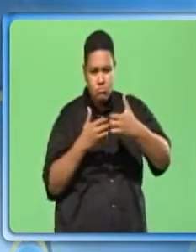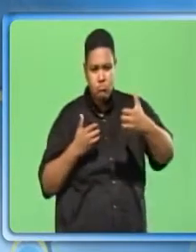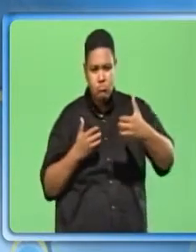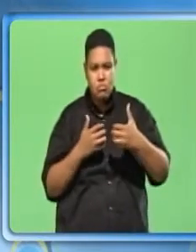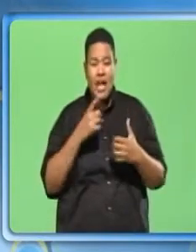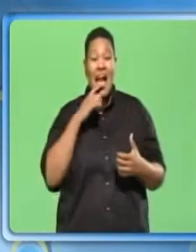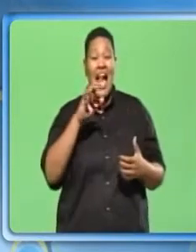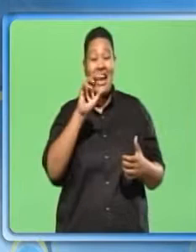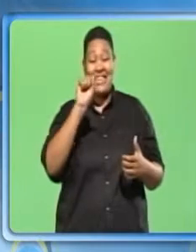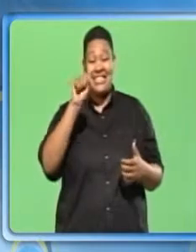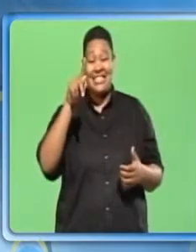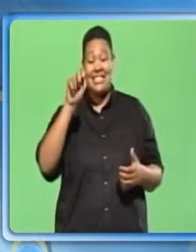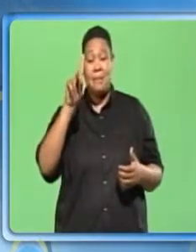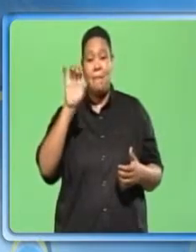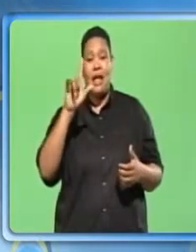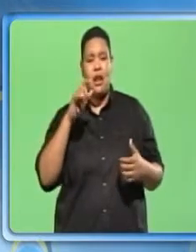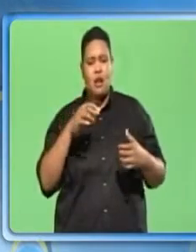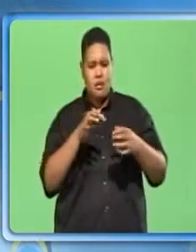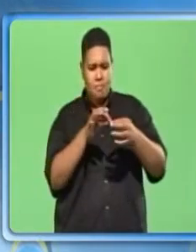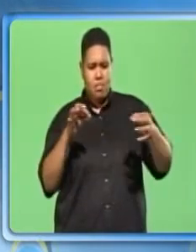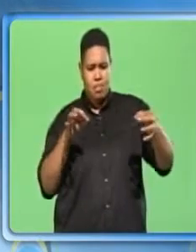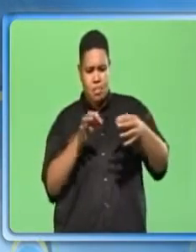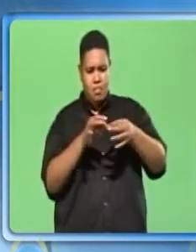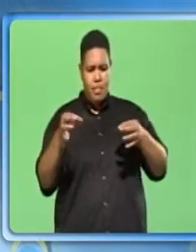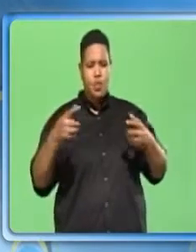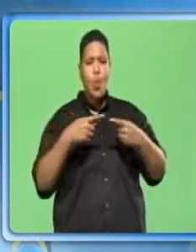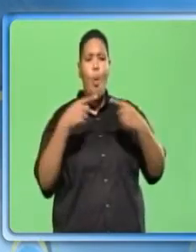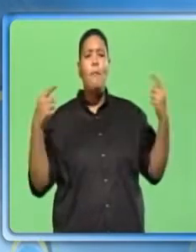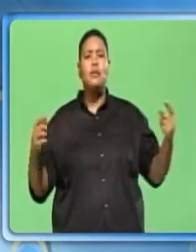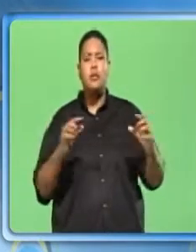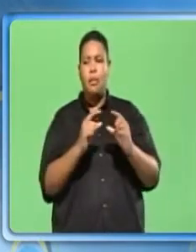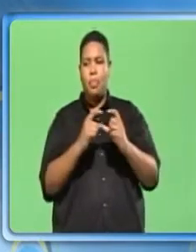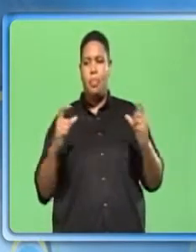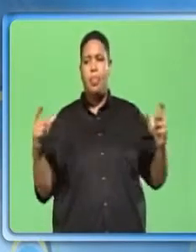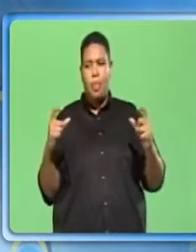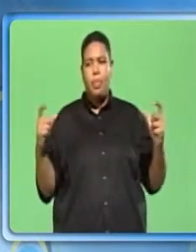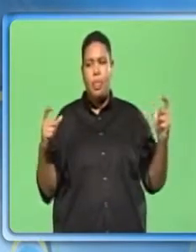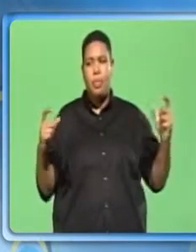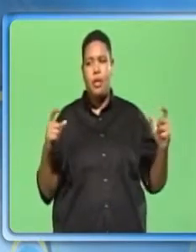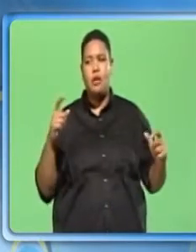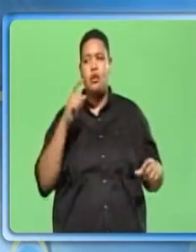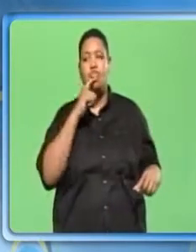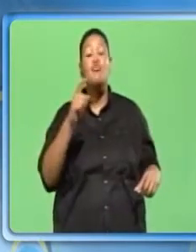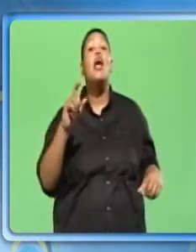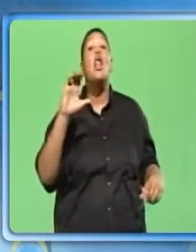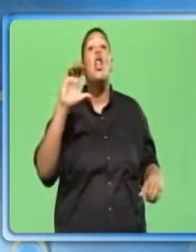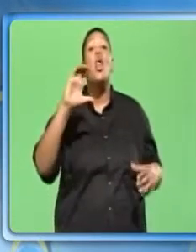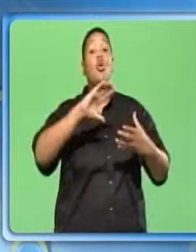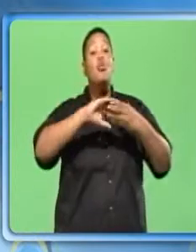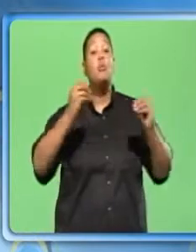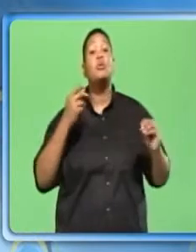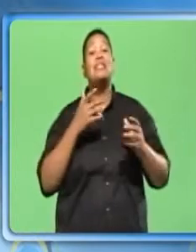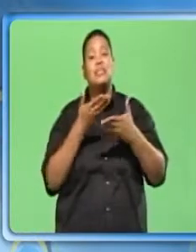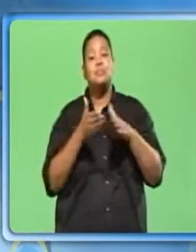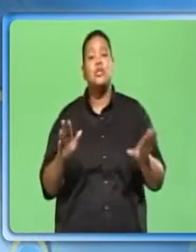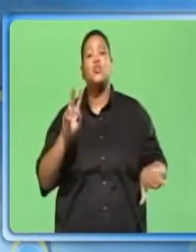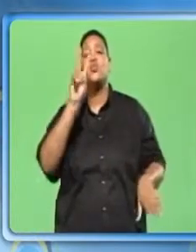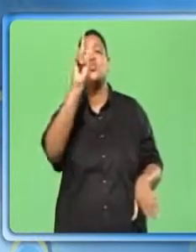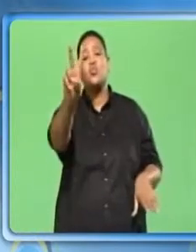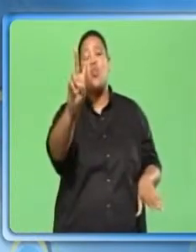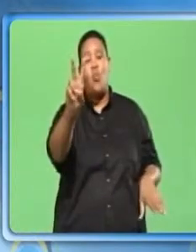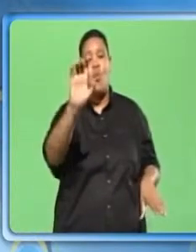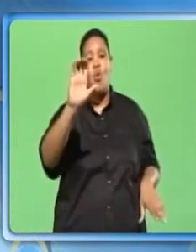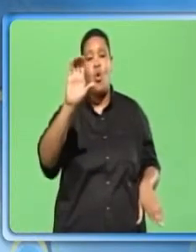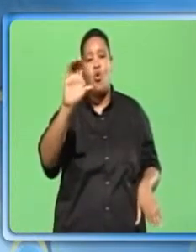the centromere to opposite ends of the cell. The chromosome is also split into 2 chromatids. The chromatids